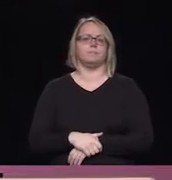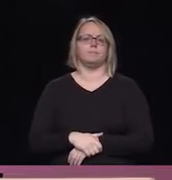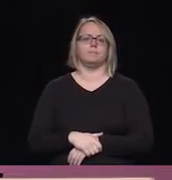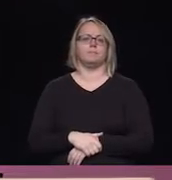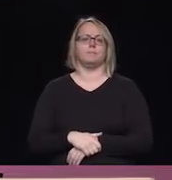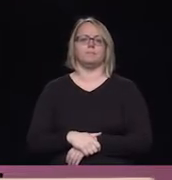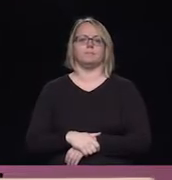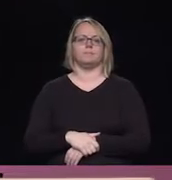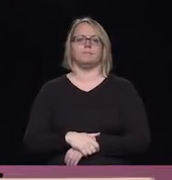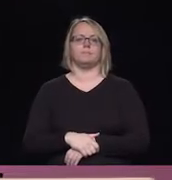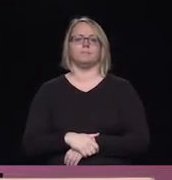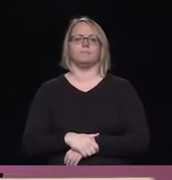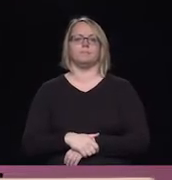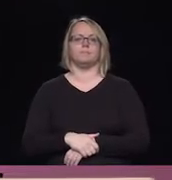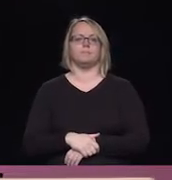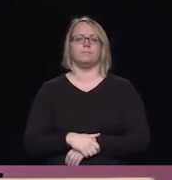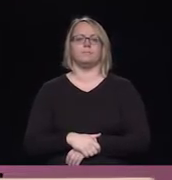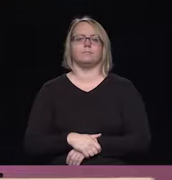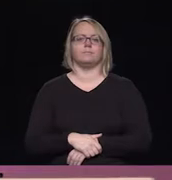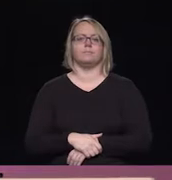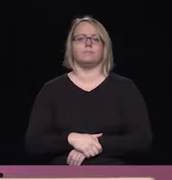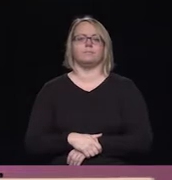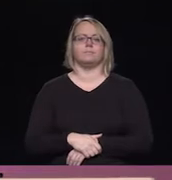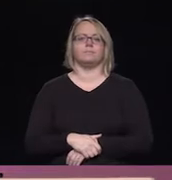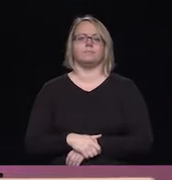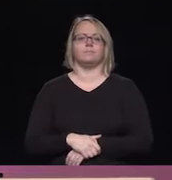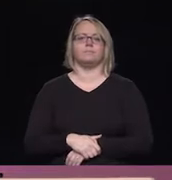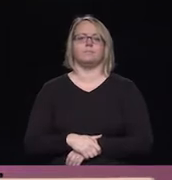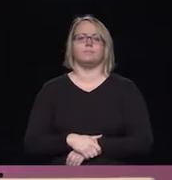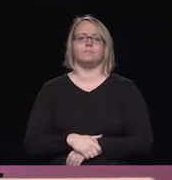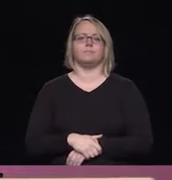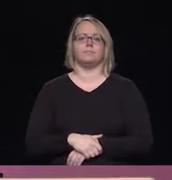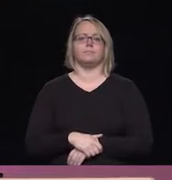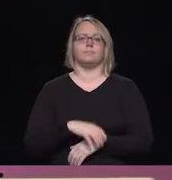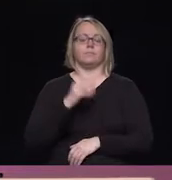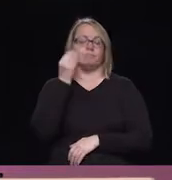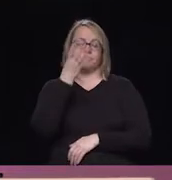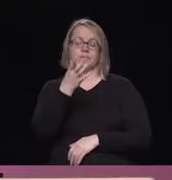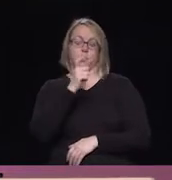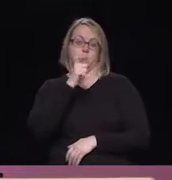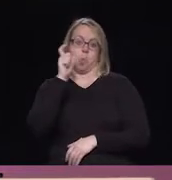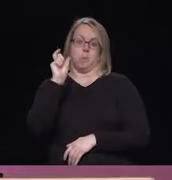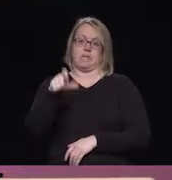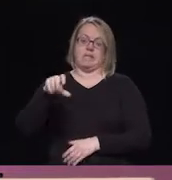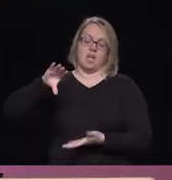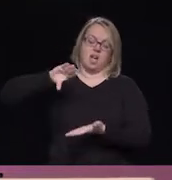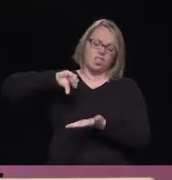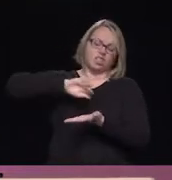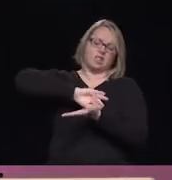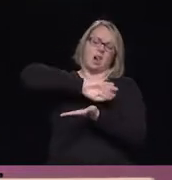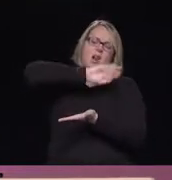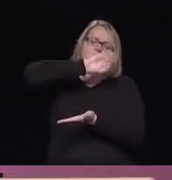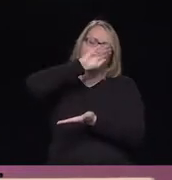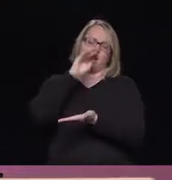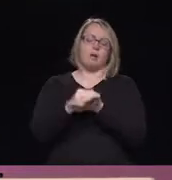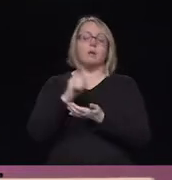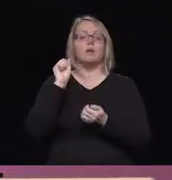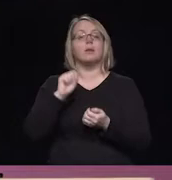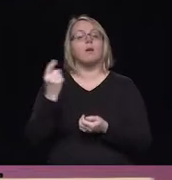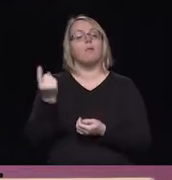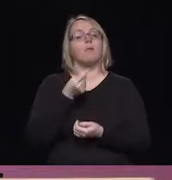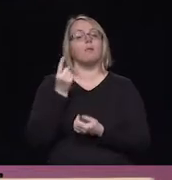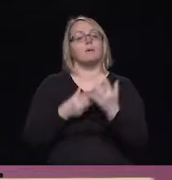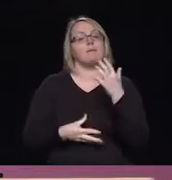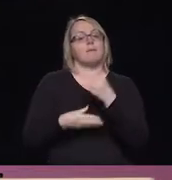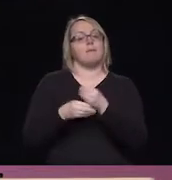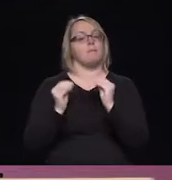Make sure you only add a little bit. Just a couple of drops, maybe a quarter size. You can always add more when you run up. That